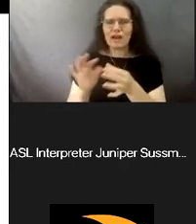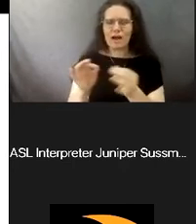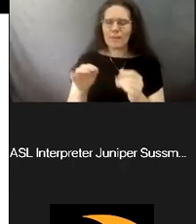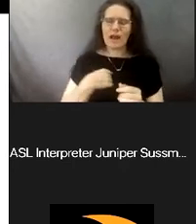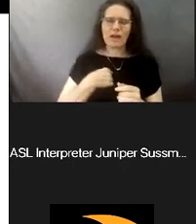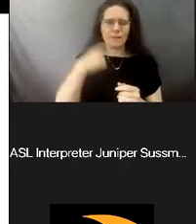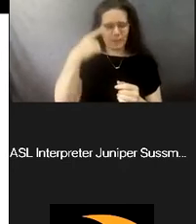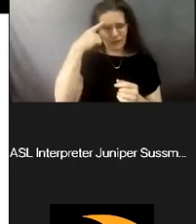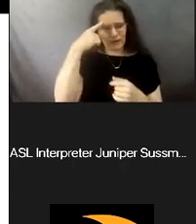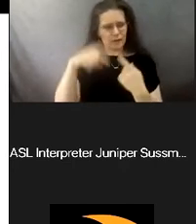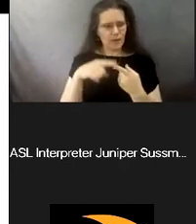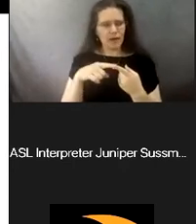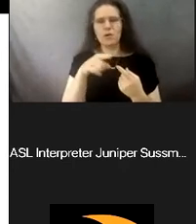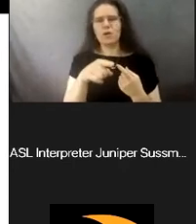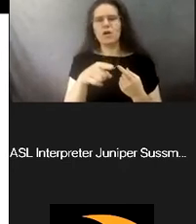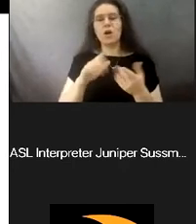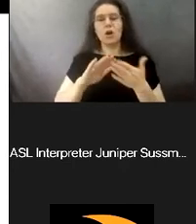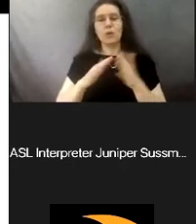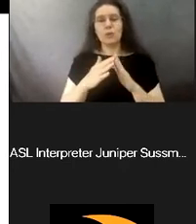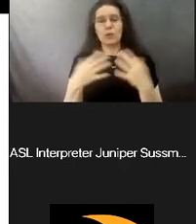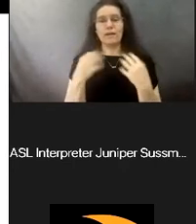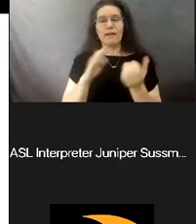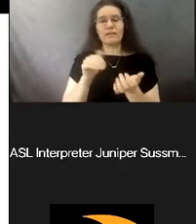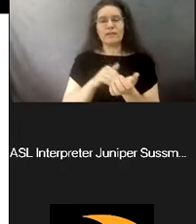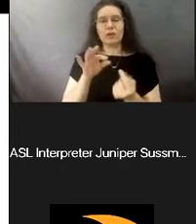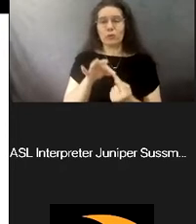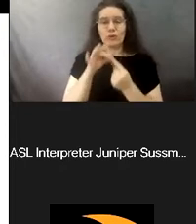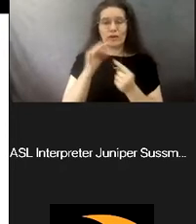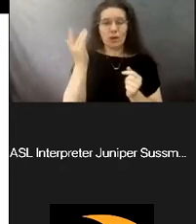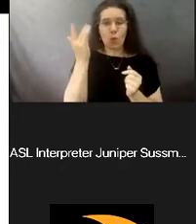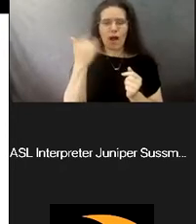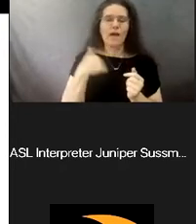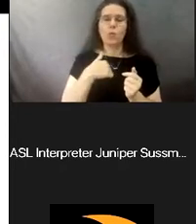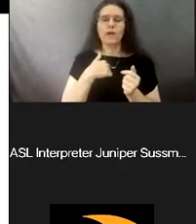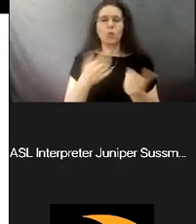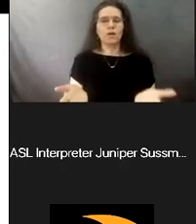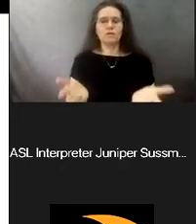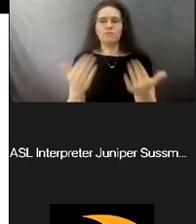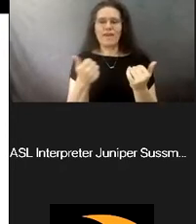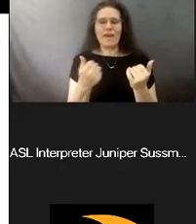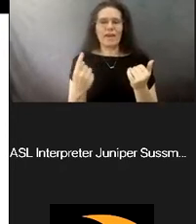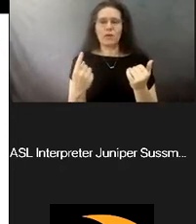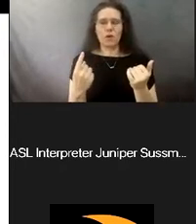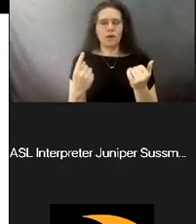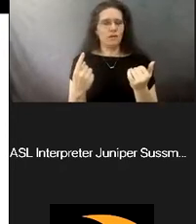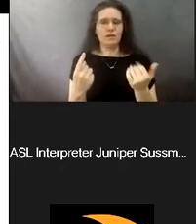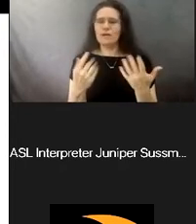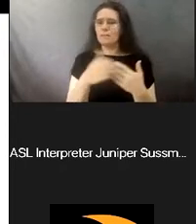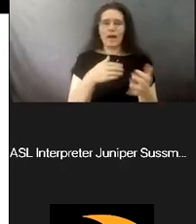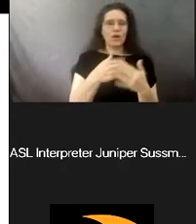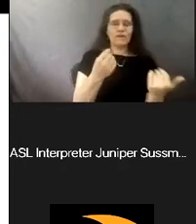that makes community health centers so unique is we will take care of anybody. You don't have to be, you can be documented, you